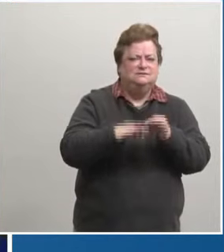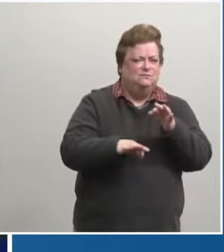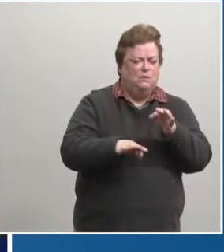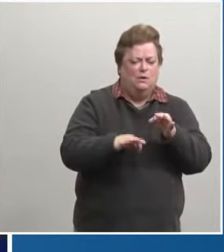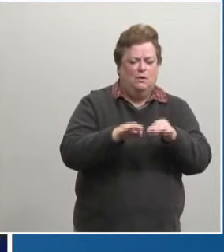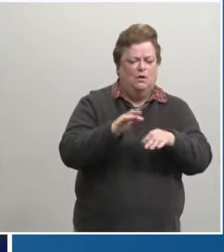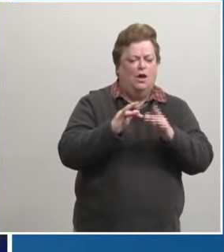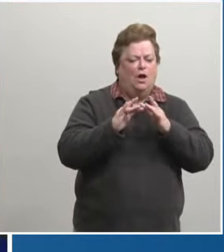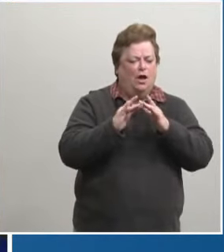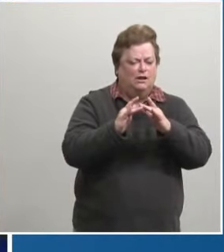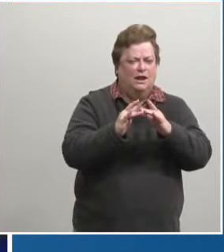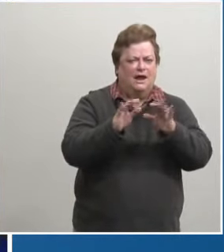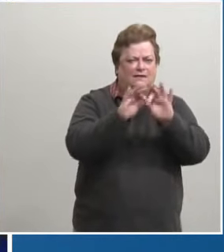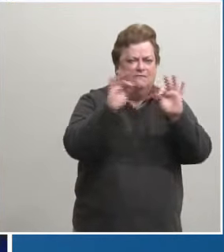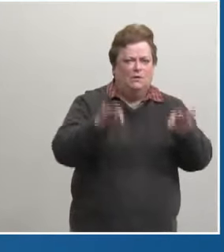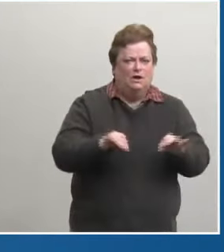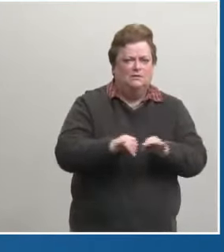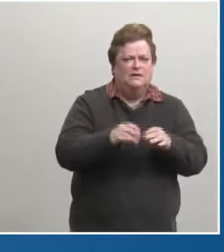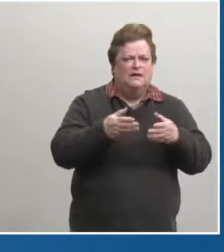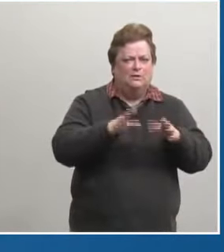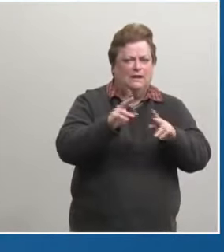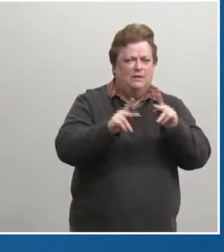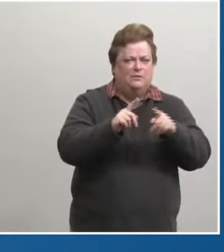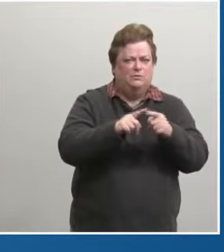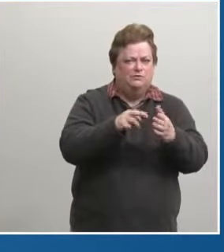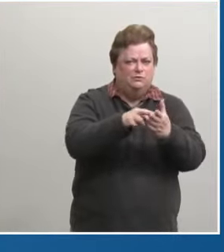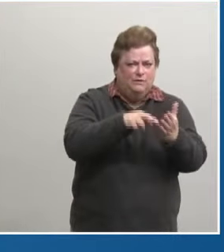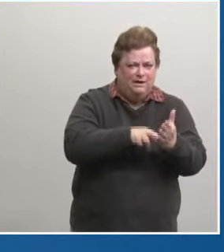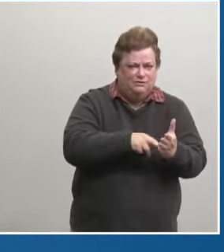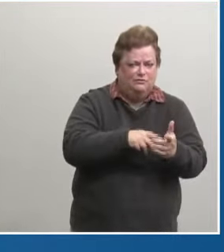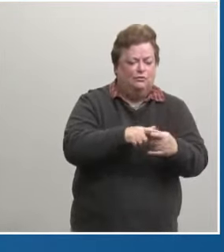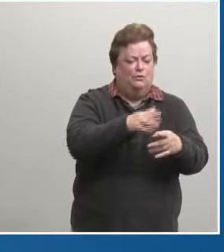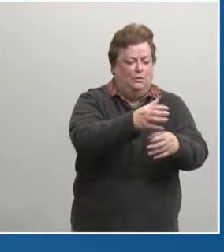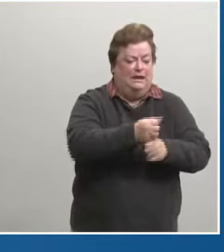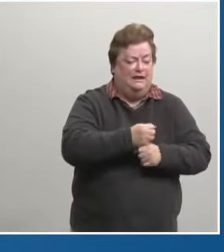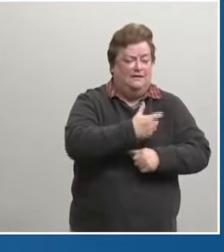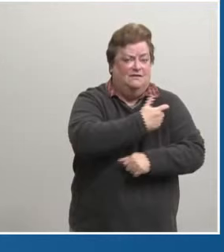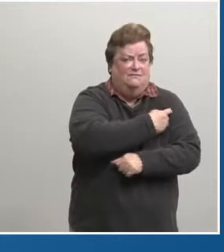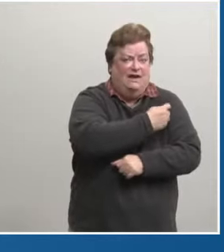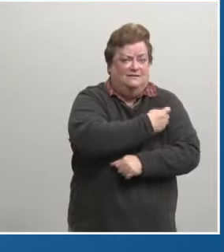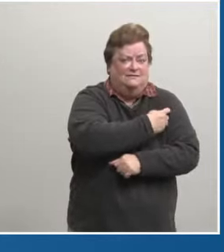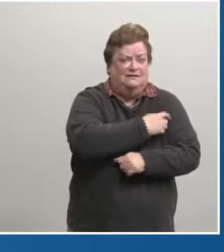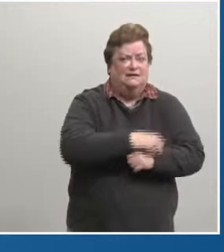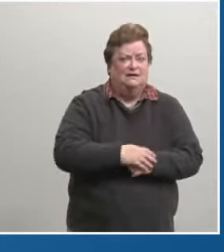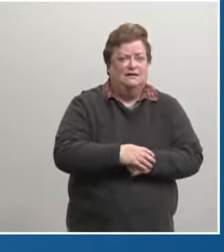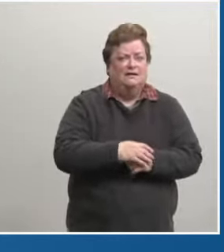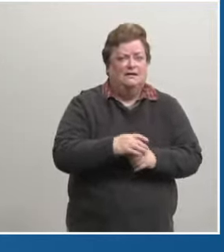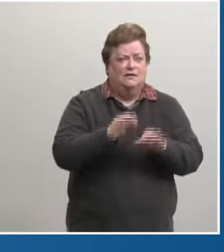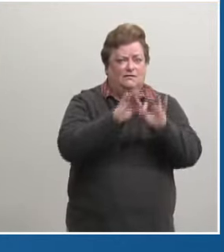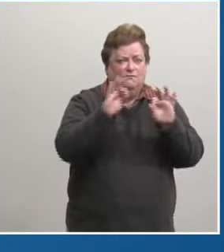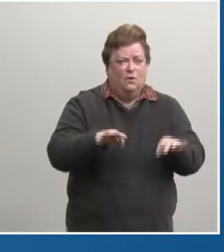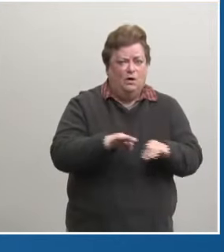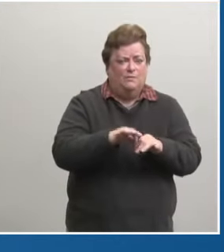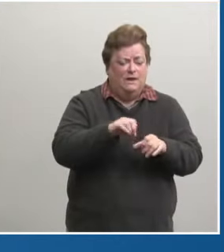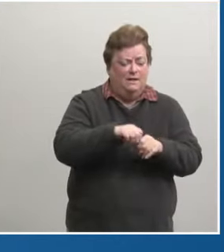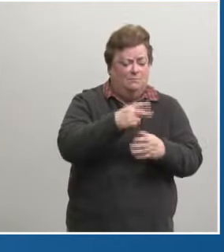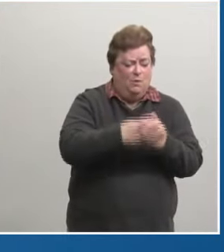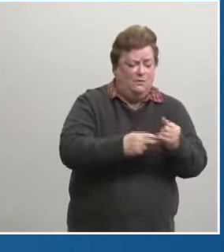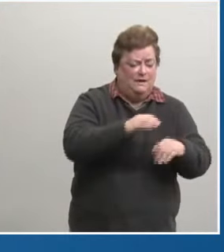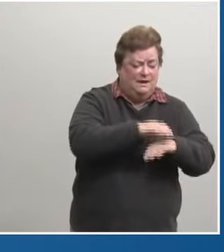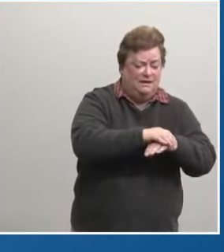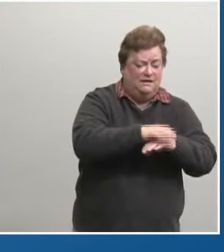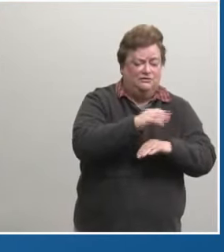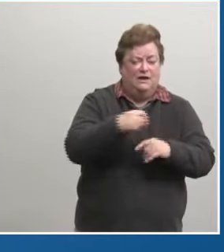that allows people to register to receive the vaccine. The form is available in English and